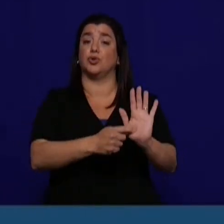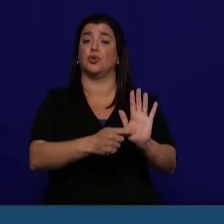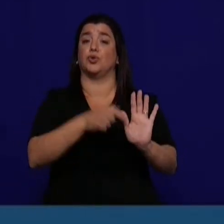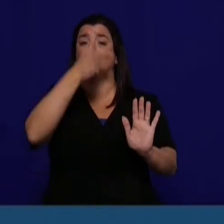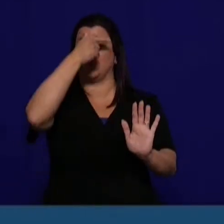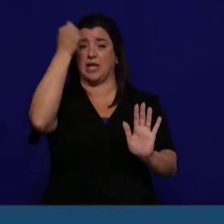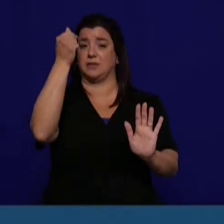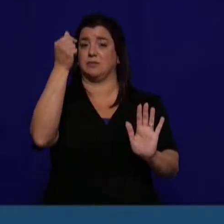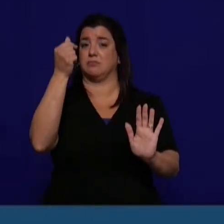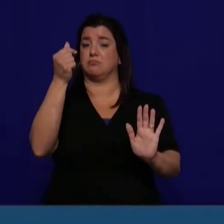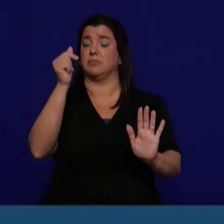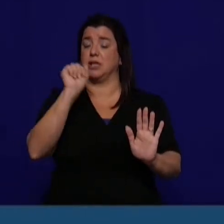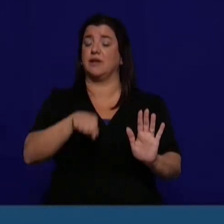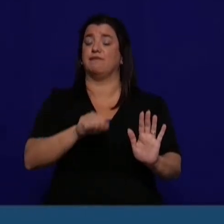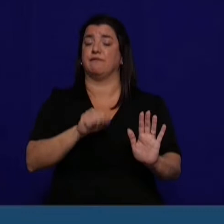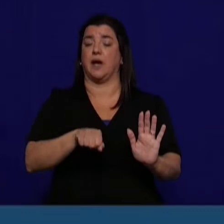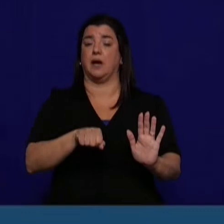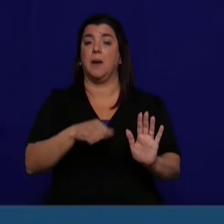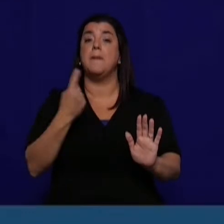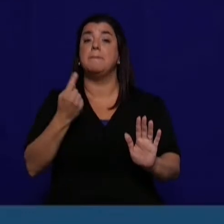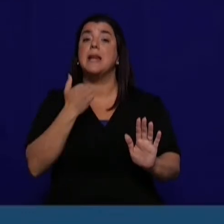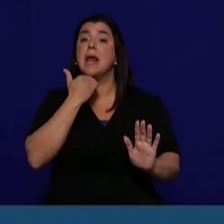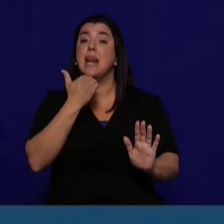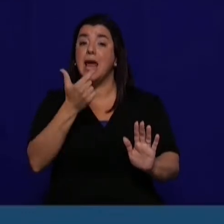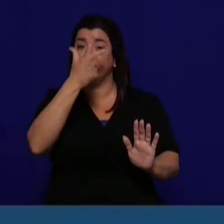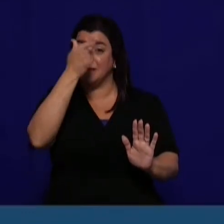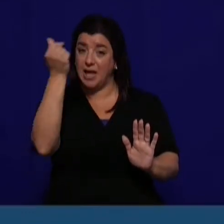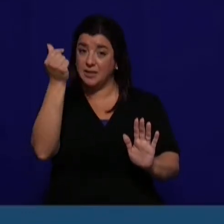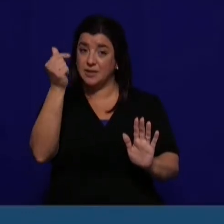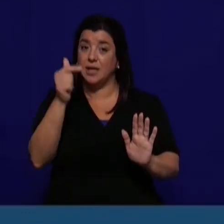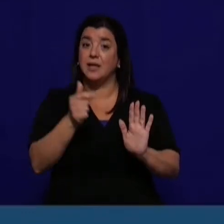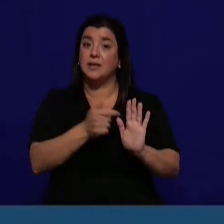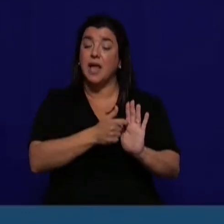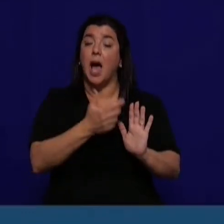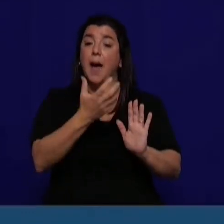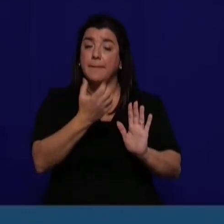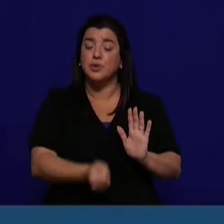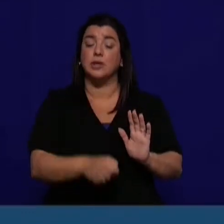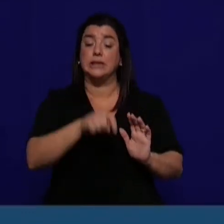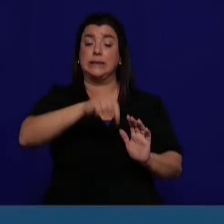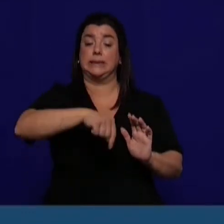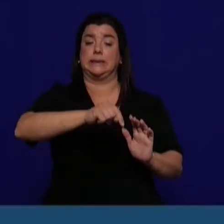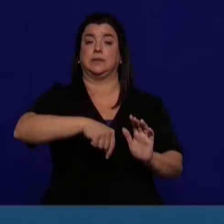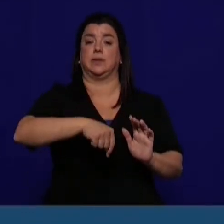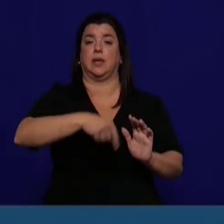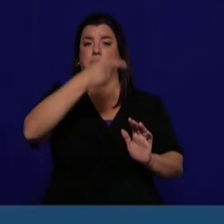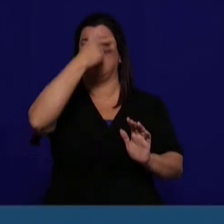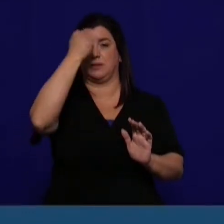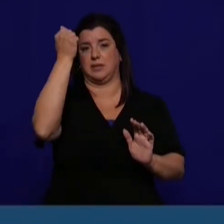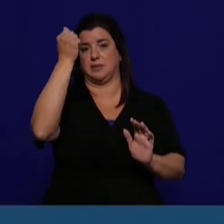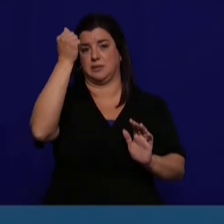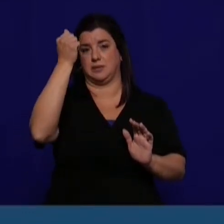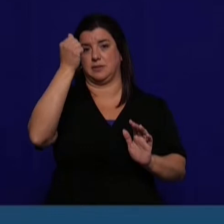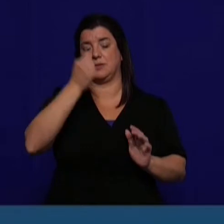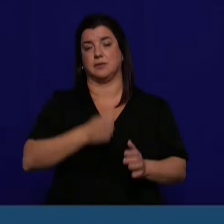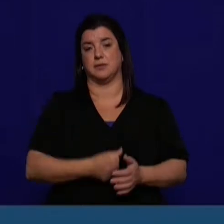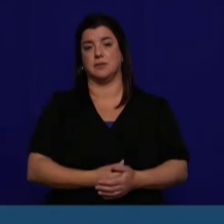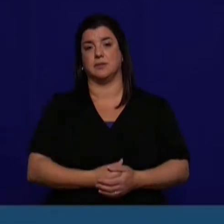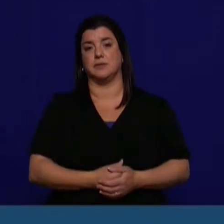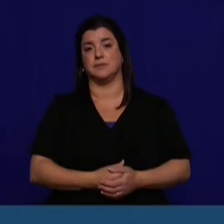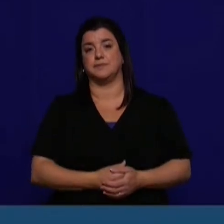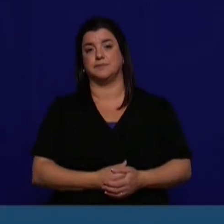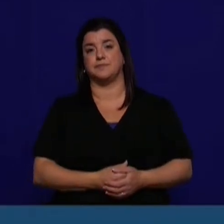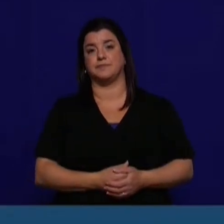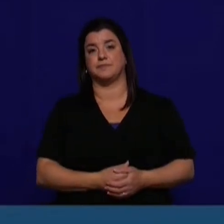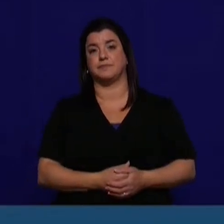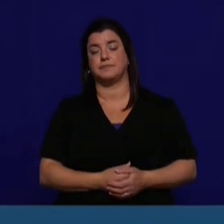PCR test magħhom. U dawk li ma jġibux ukoll hemmhekk qegħdin jiġu soġġetti biex ikun sarilhom ukoll test propju kif jinżlu. Infatti